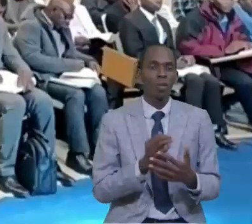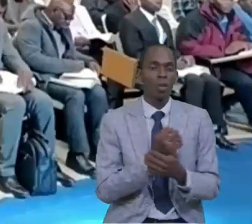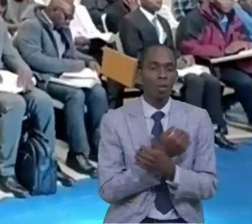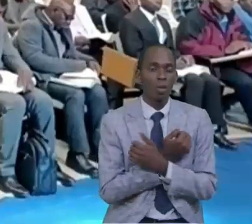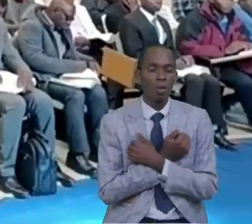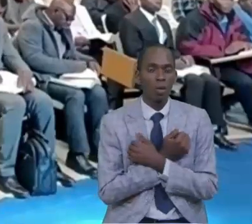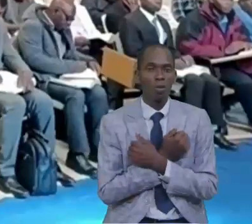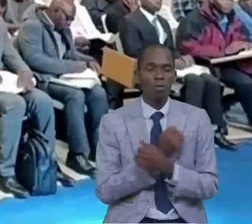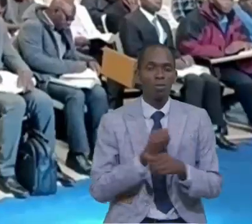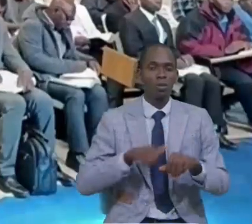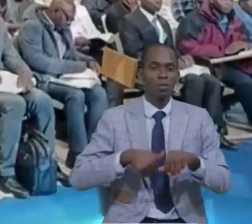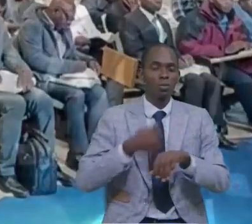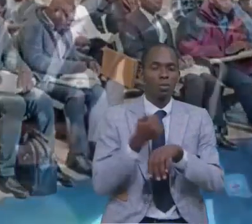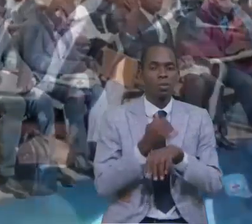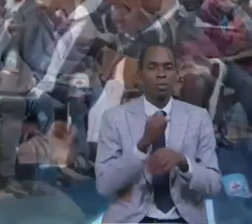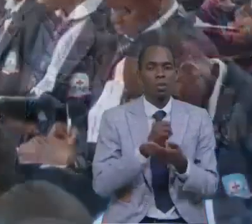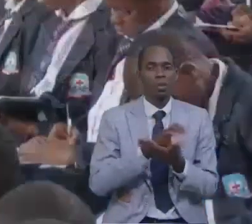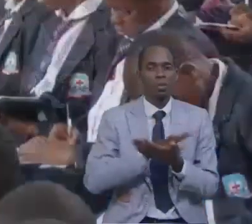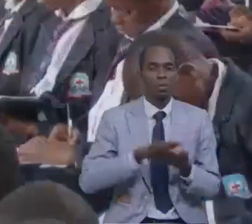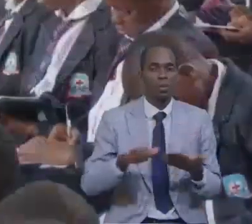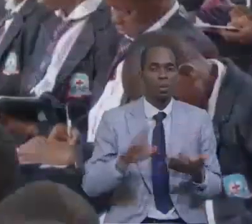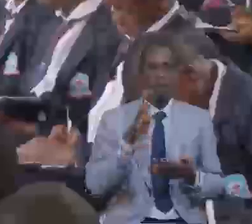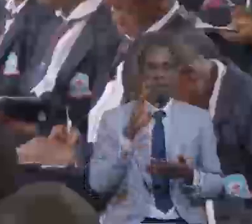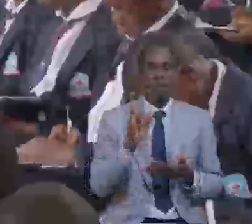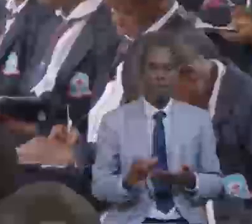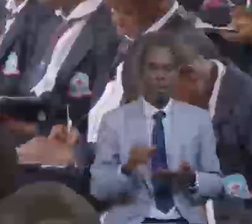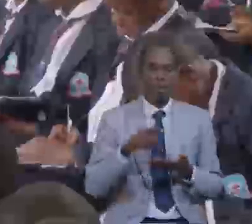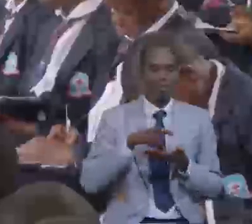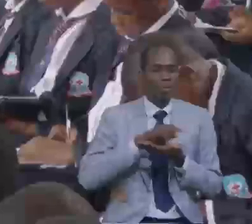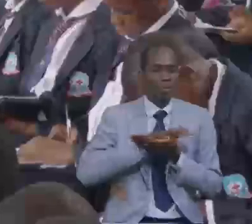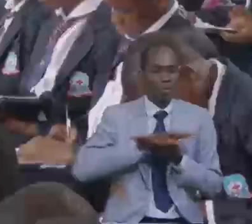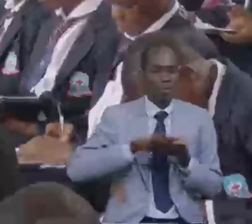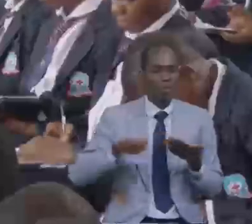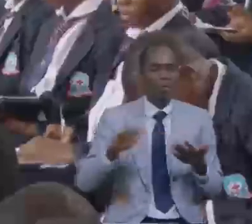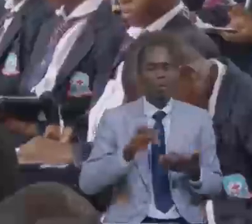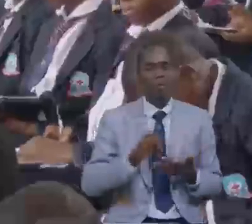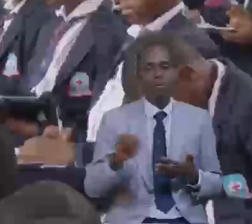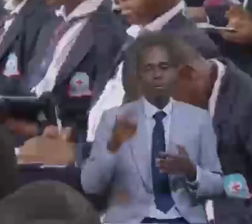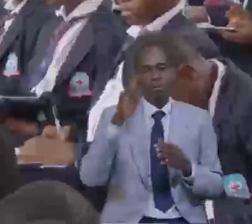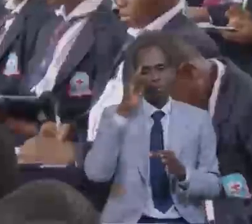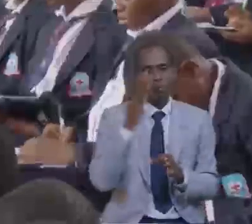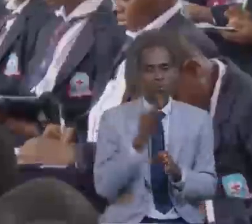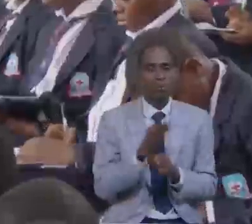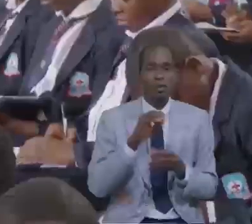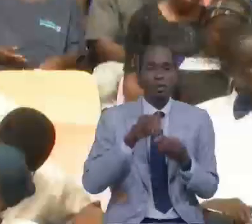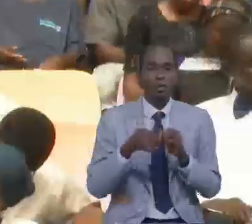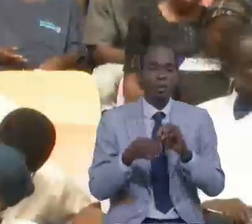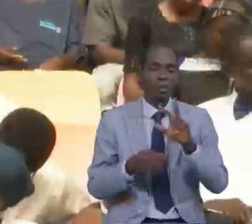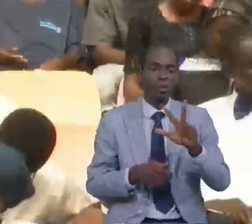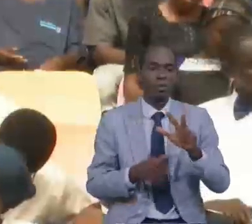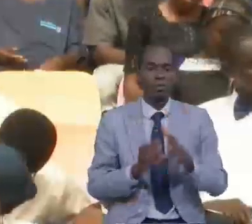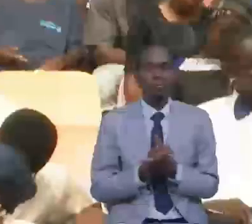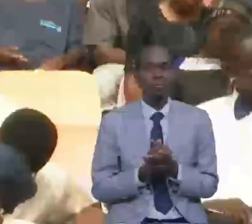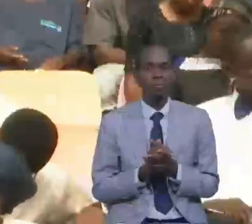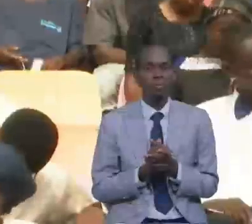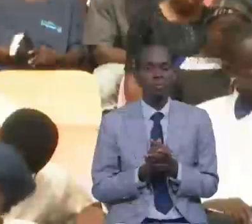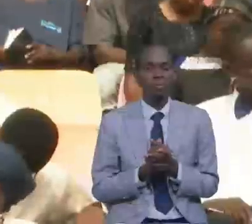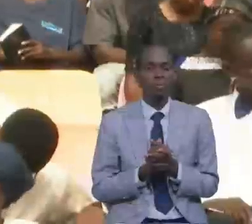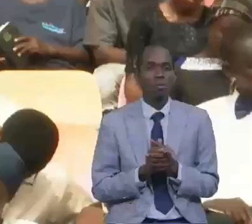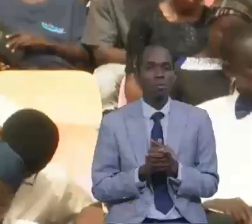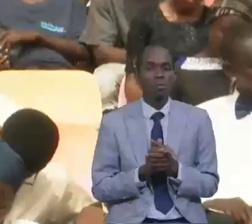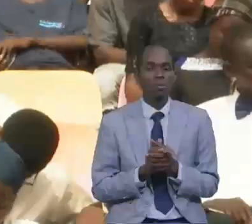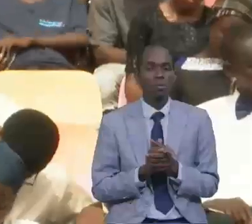three, Lord compelling service. The service that is not a